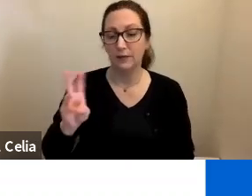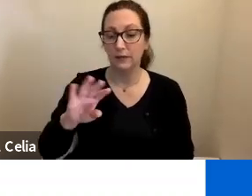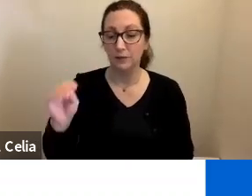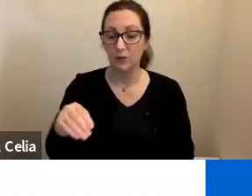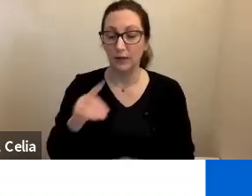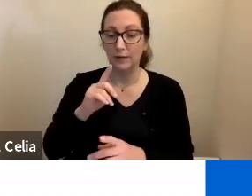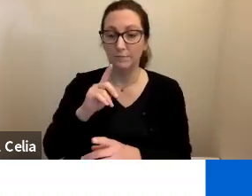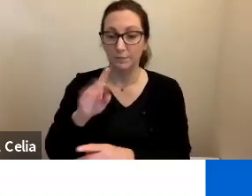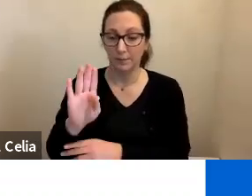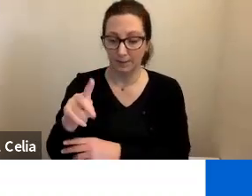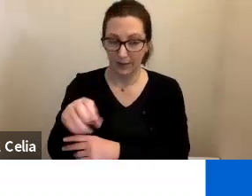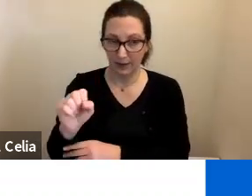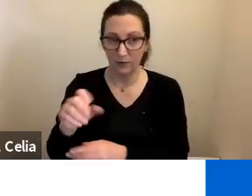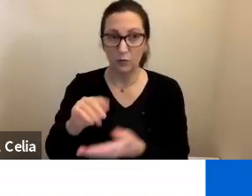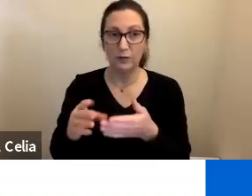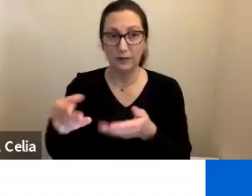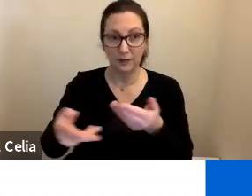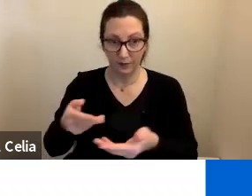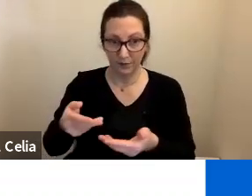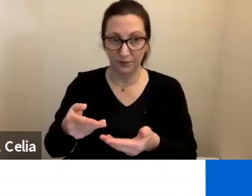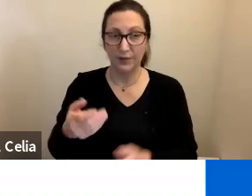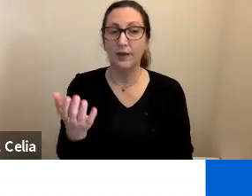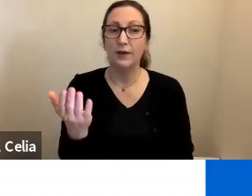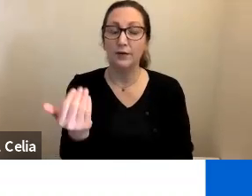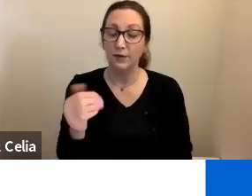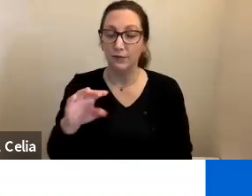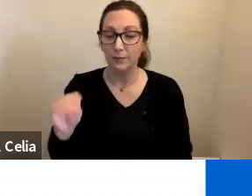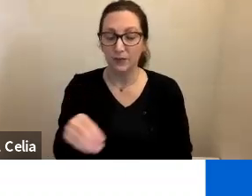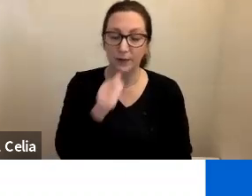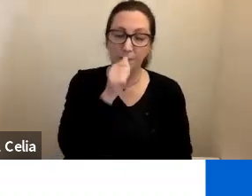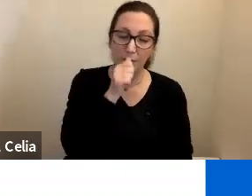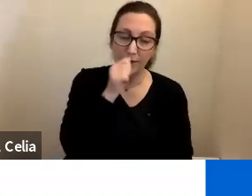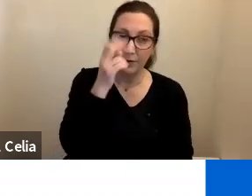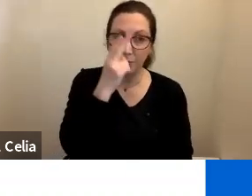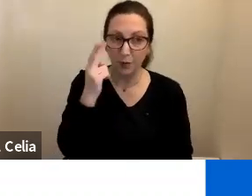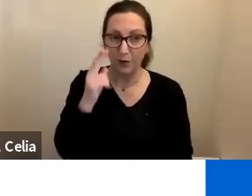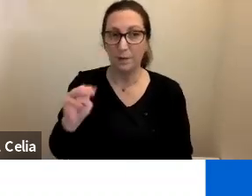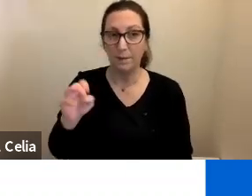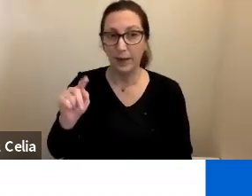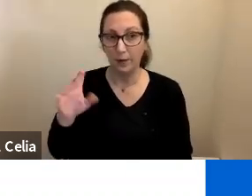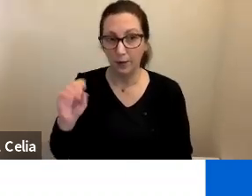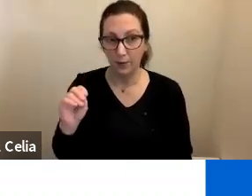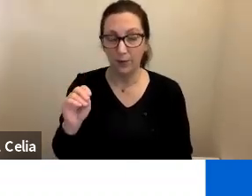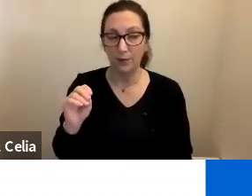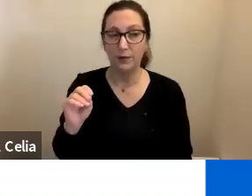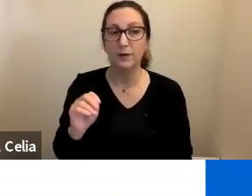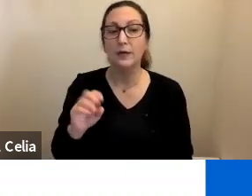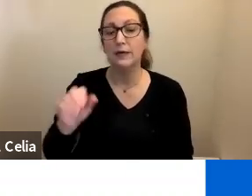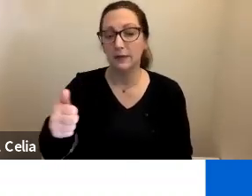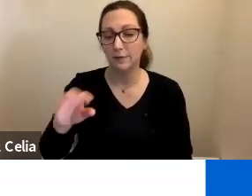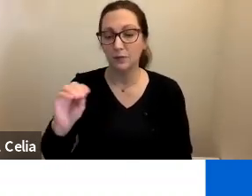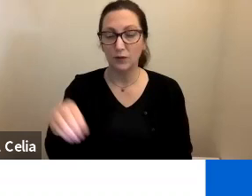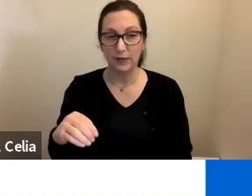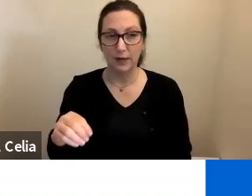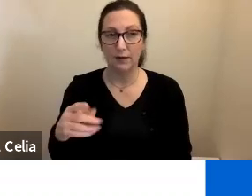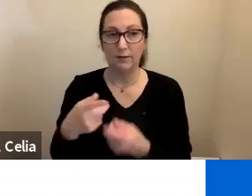who were invited, followed by 15% being private parochial and METCO, and 10%